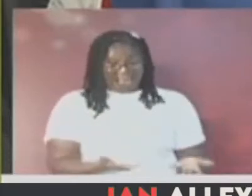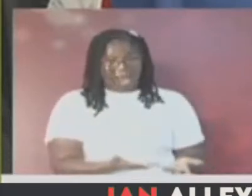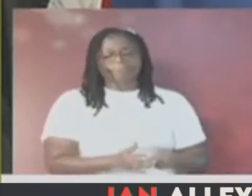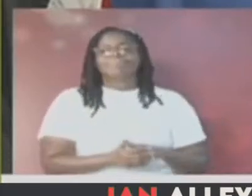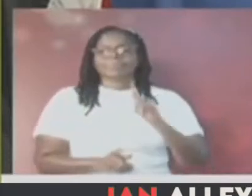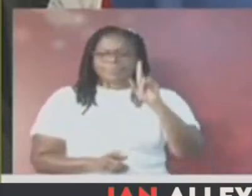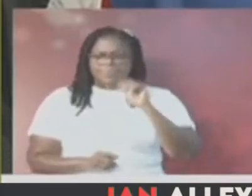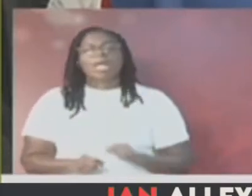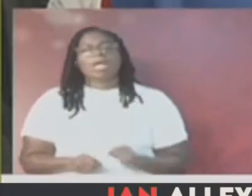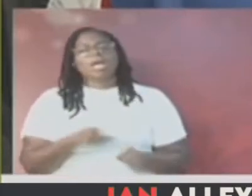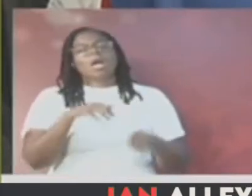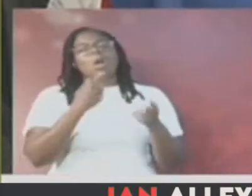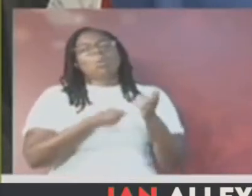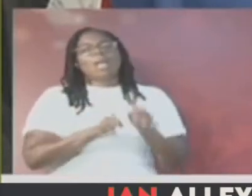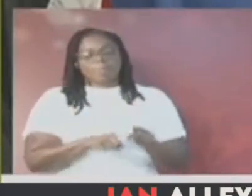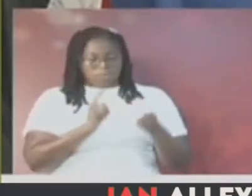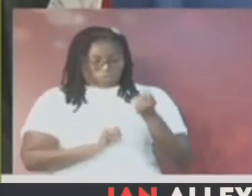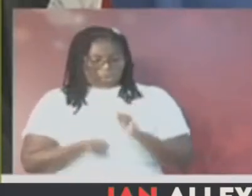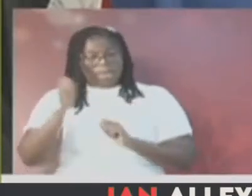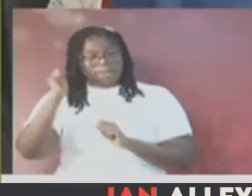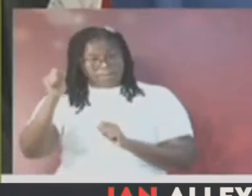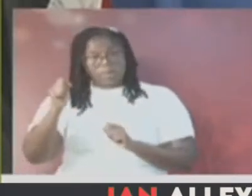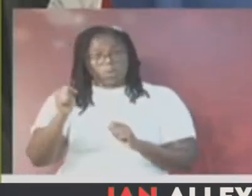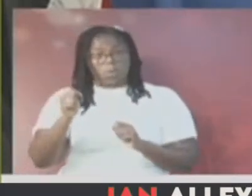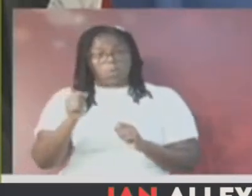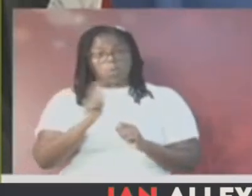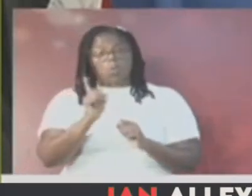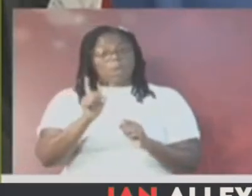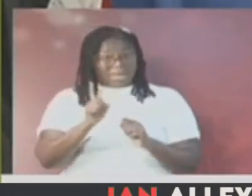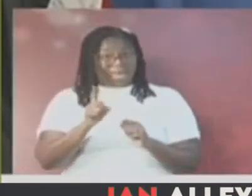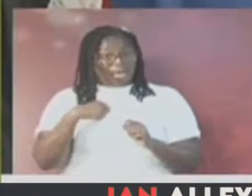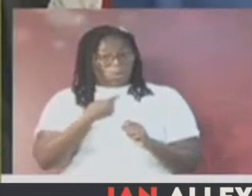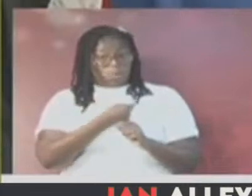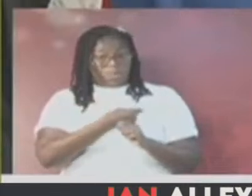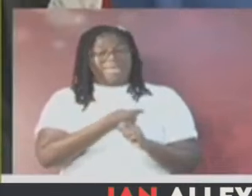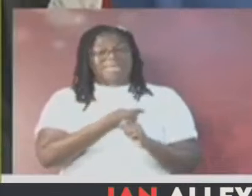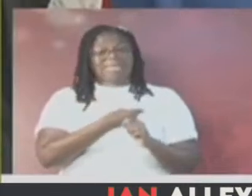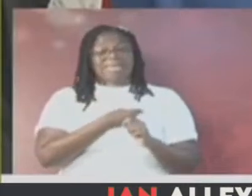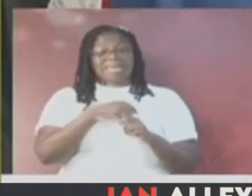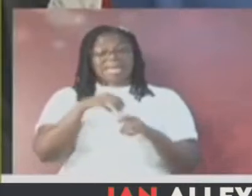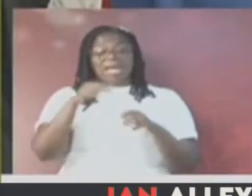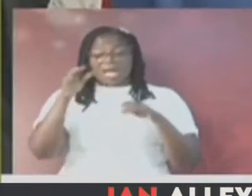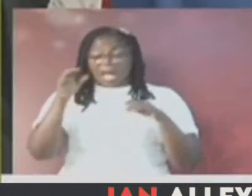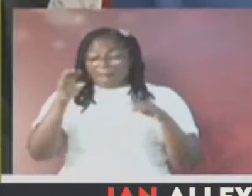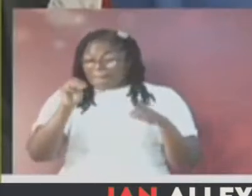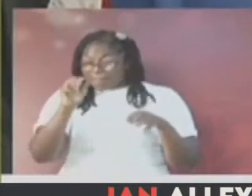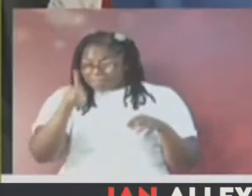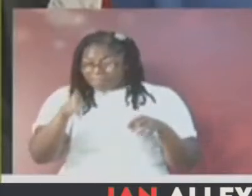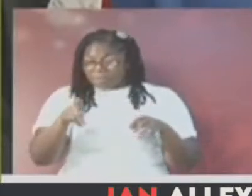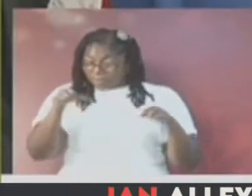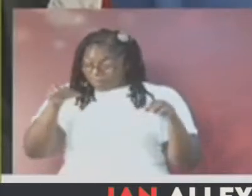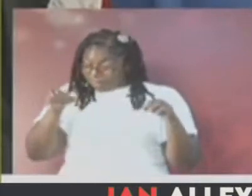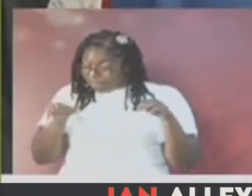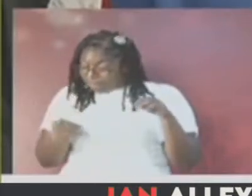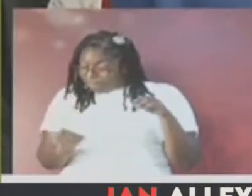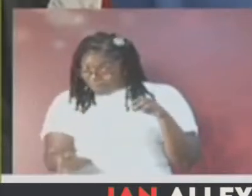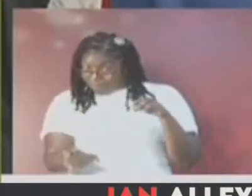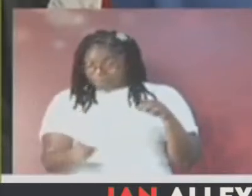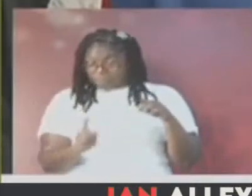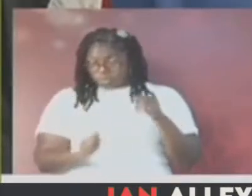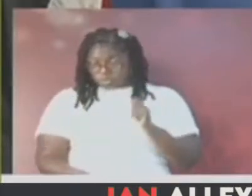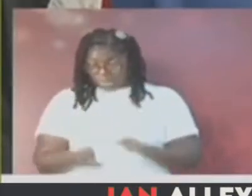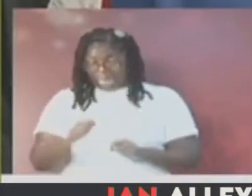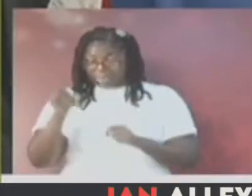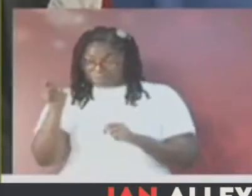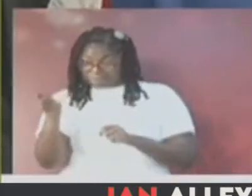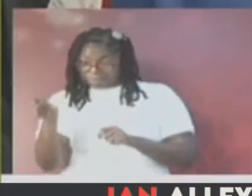Brazil has a border with Guyana. Guyana is part of CARICOM. Yeah. And